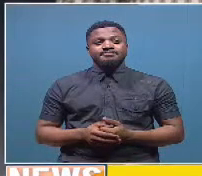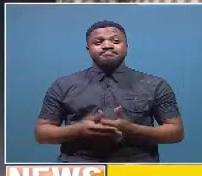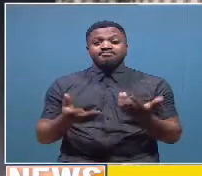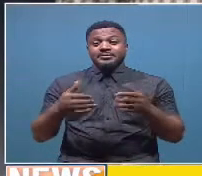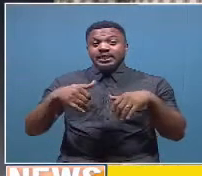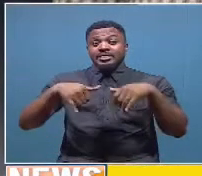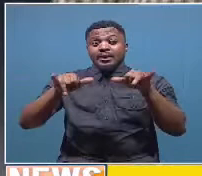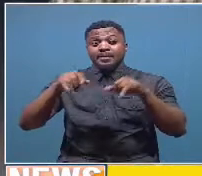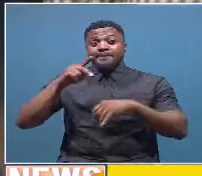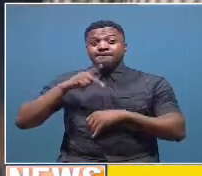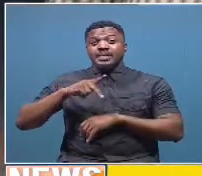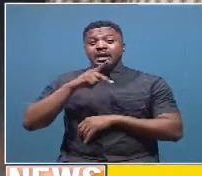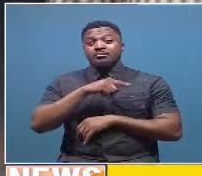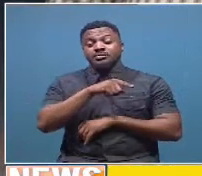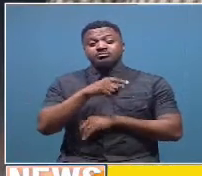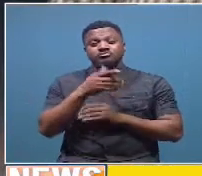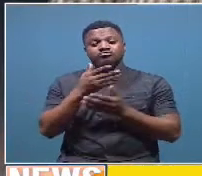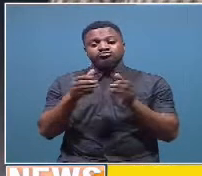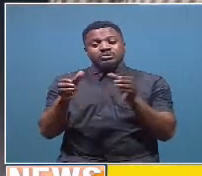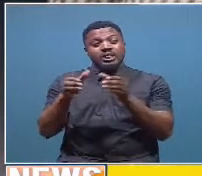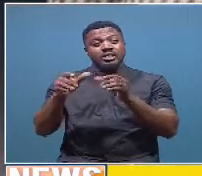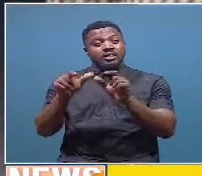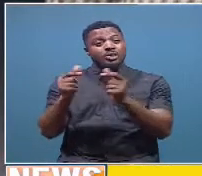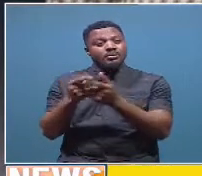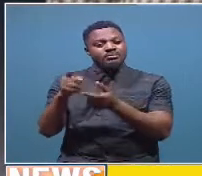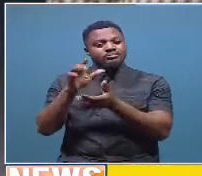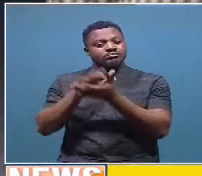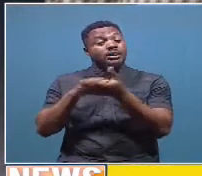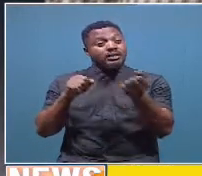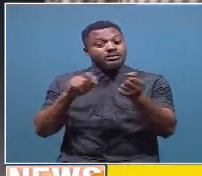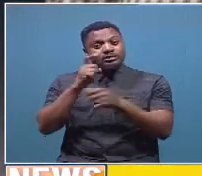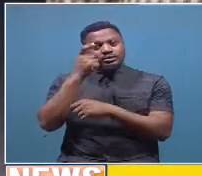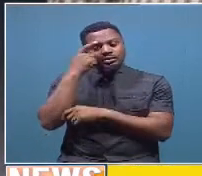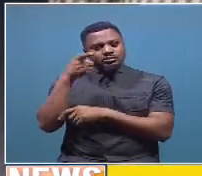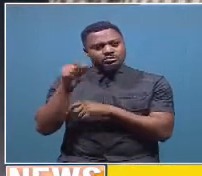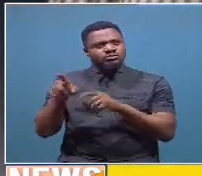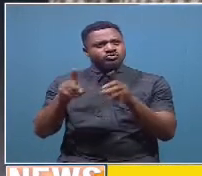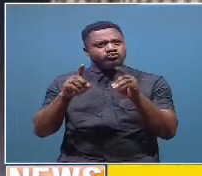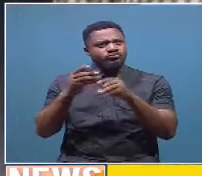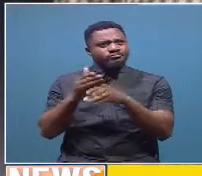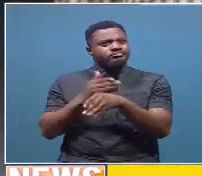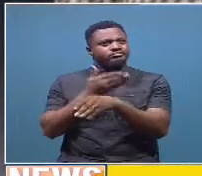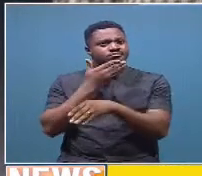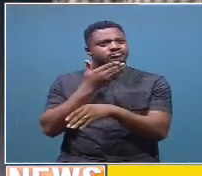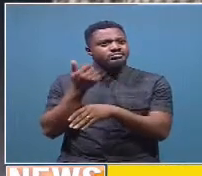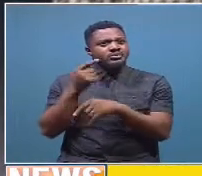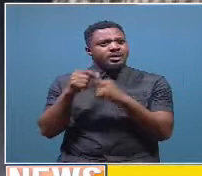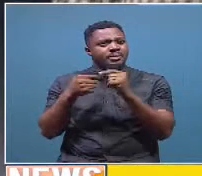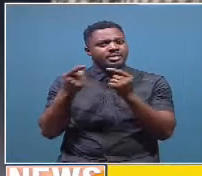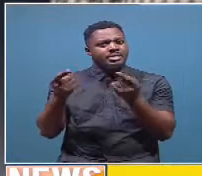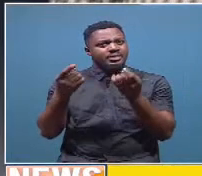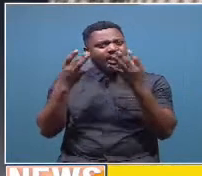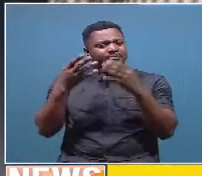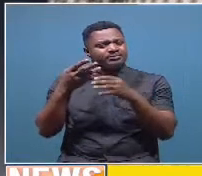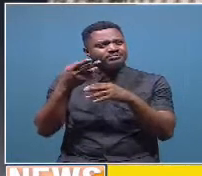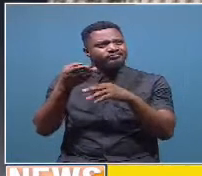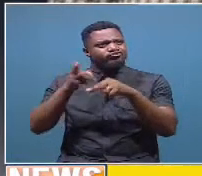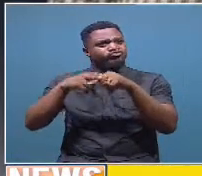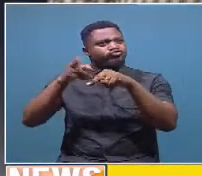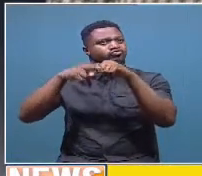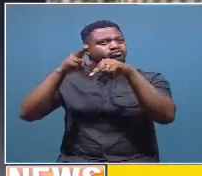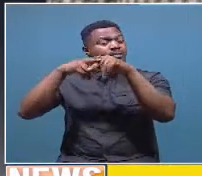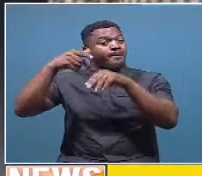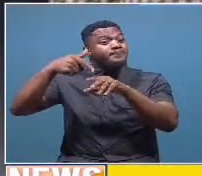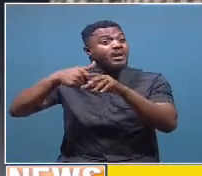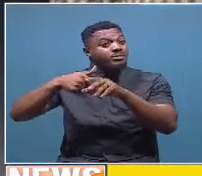Still on Parliament, meanwhile, the minority believes that government can still do something about the spiraling fuel prices in the